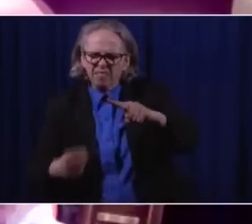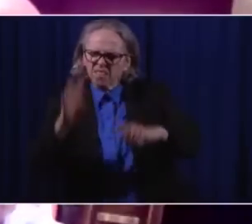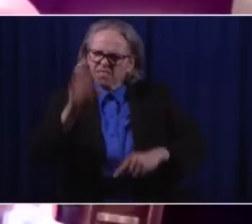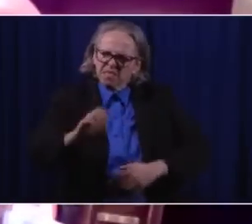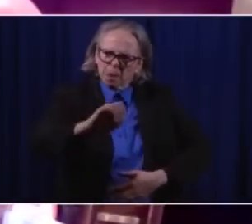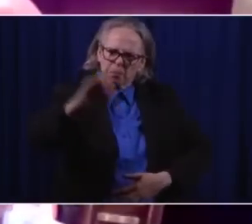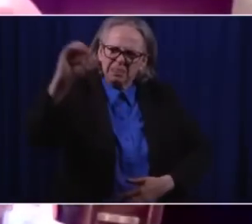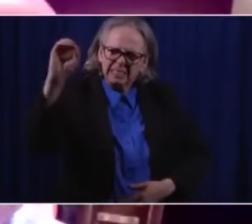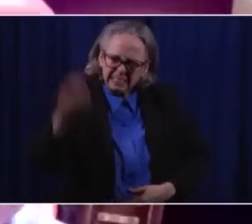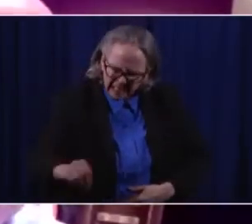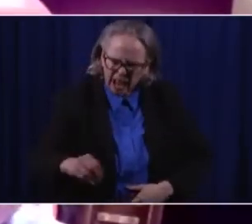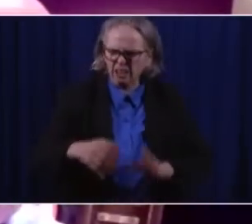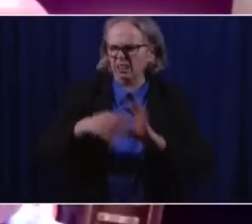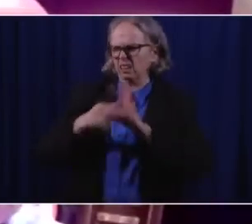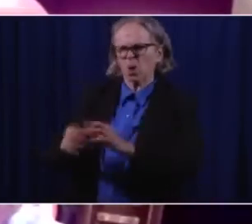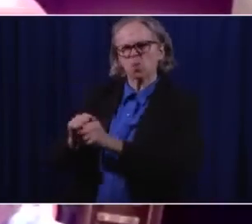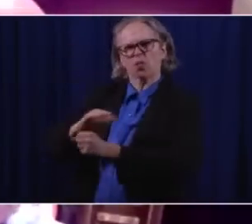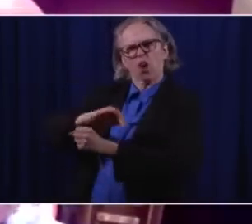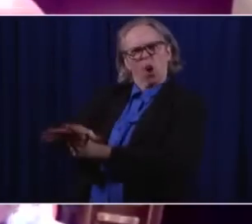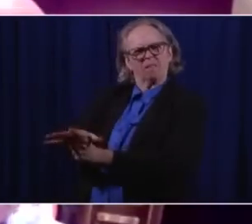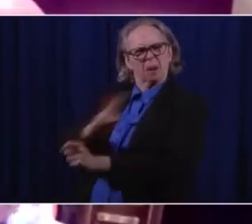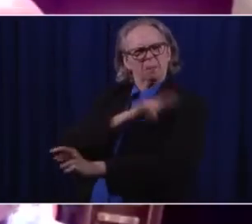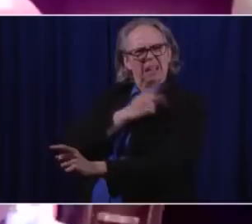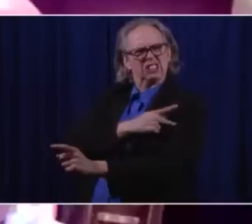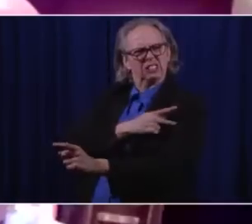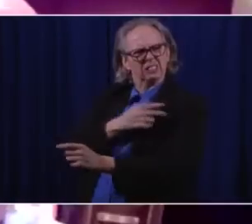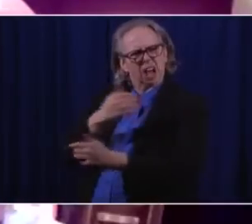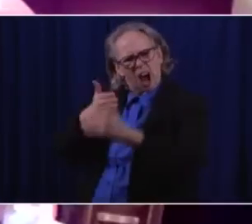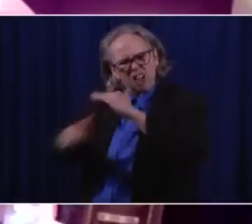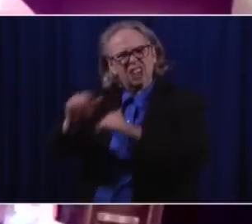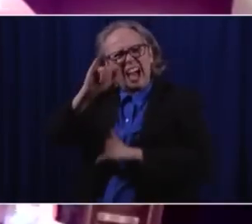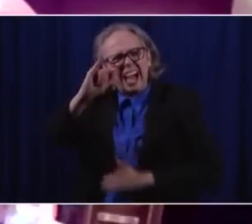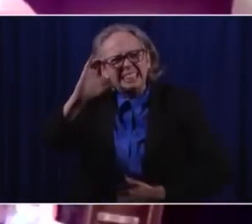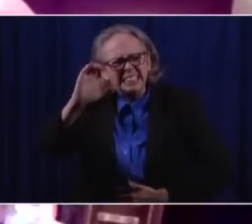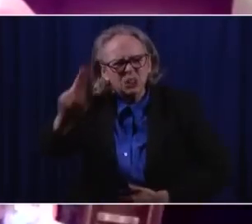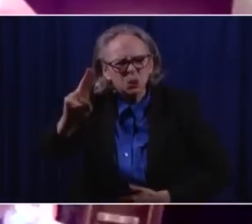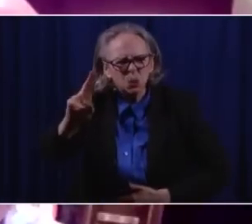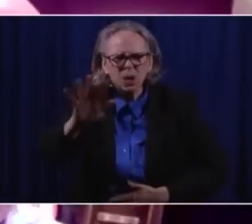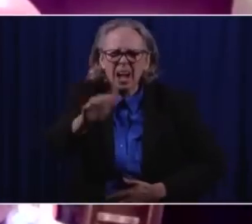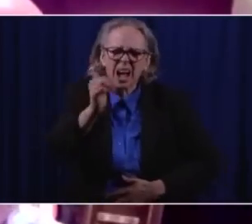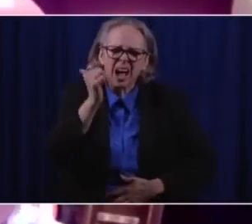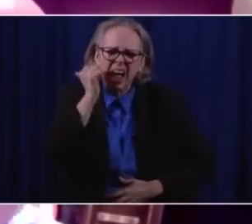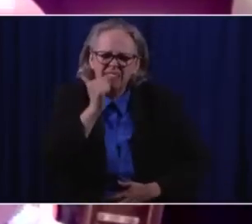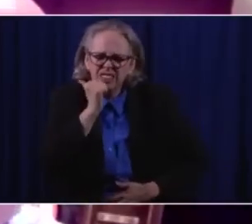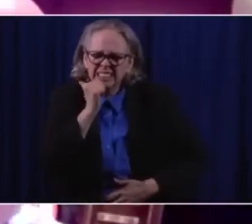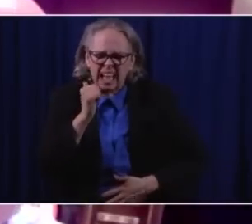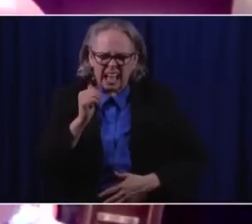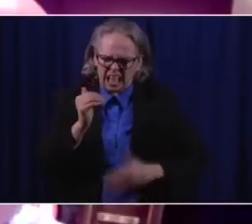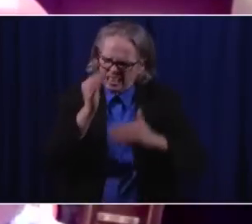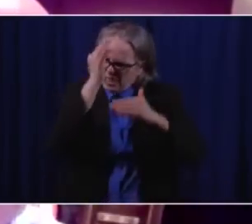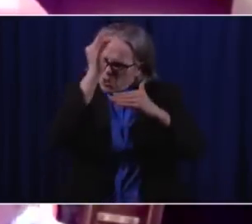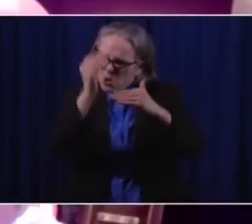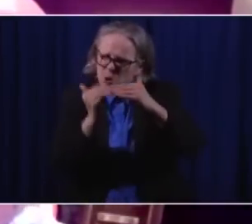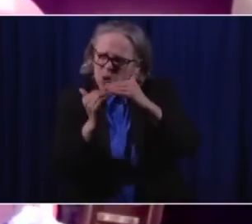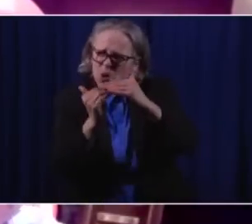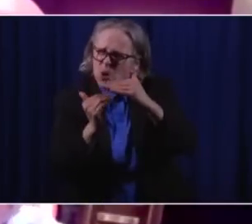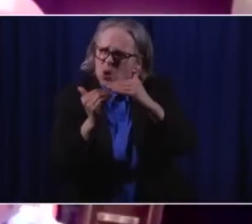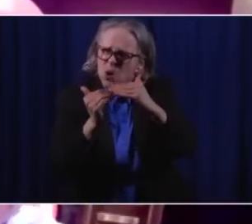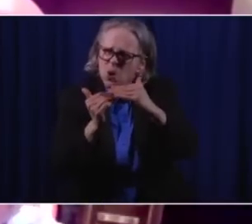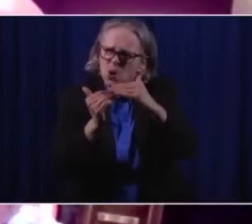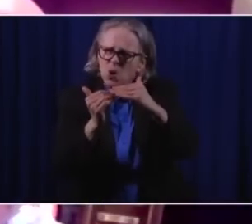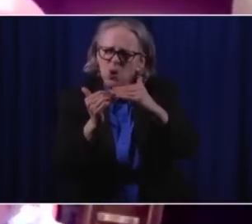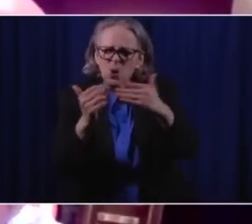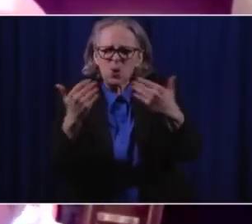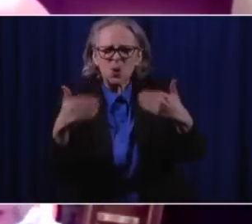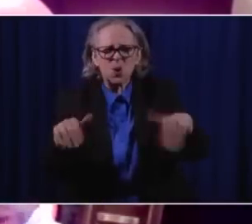we're flirting every day with the maximum number of intensive care beds we have and the number of progressive care or monitor assist